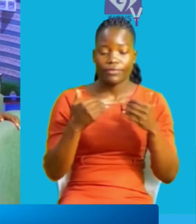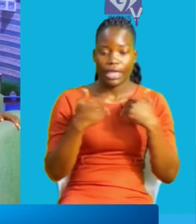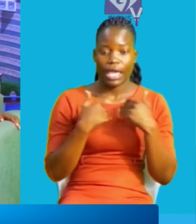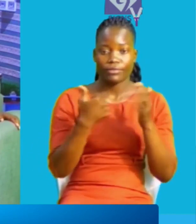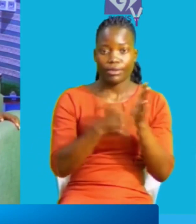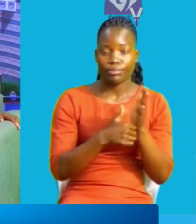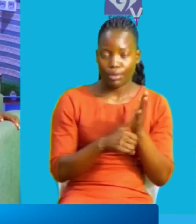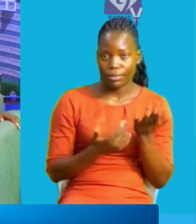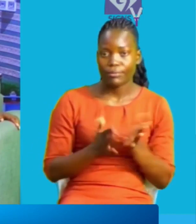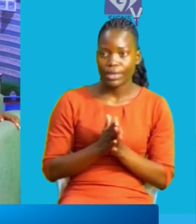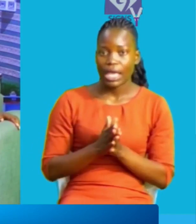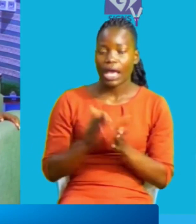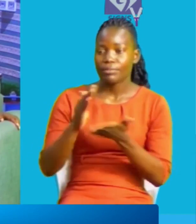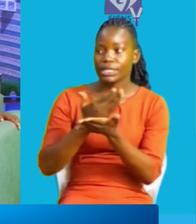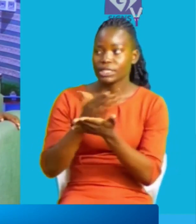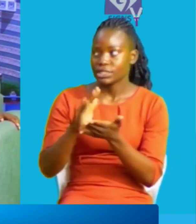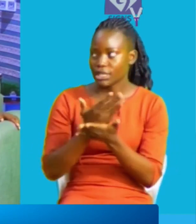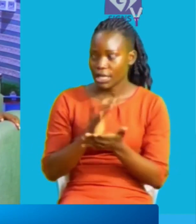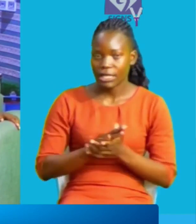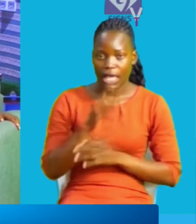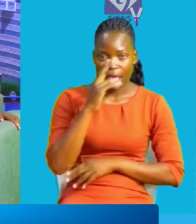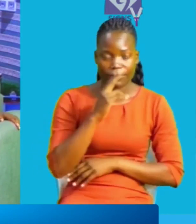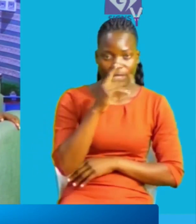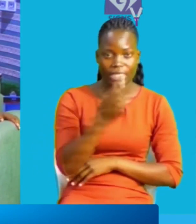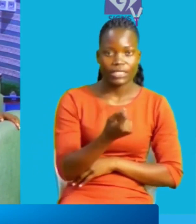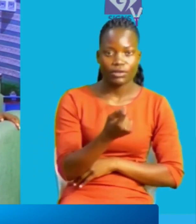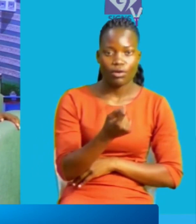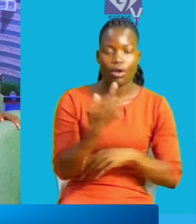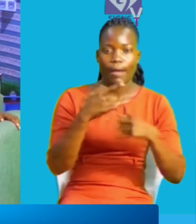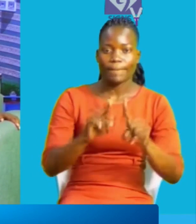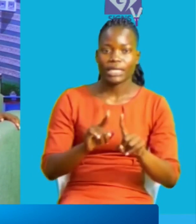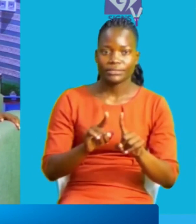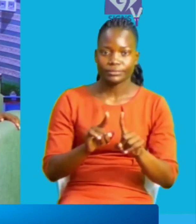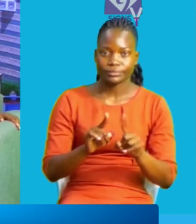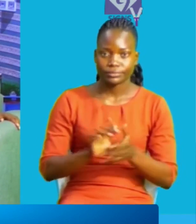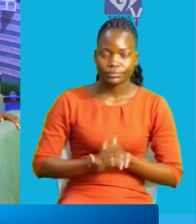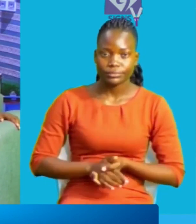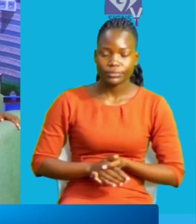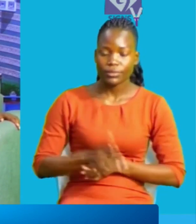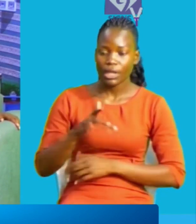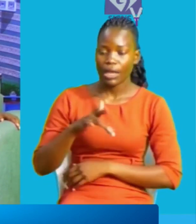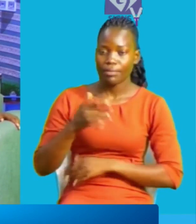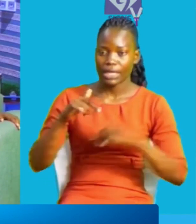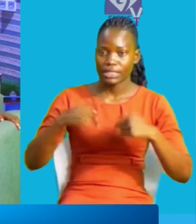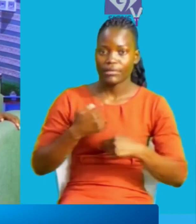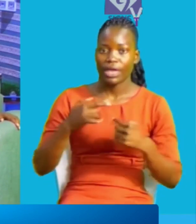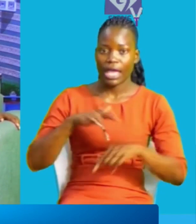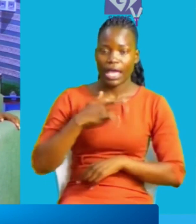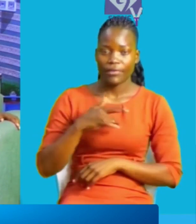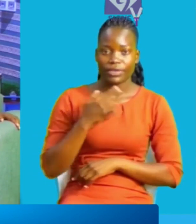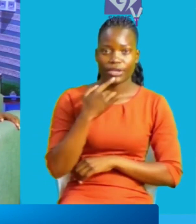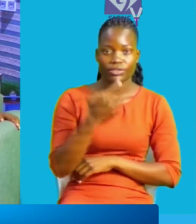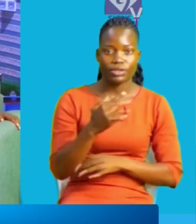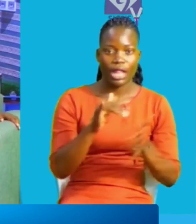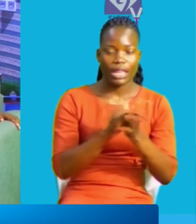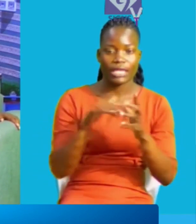in the wrong. And I'll be sharing a funny, it would sound funny, but I felt sad when I was told that